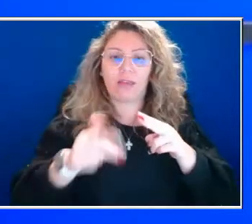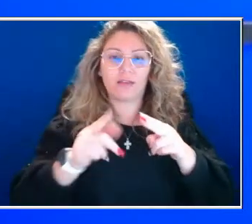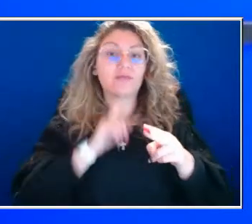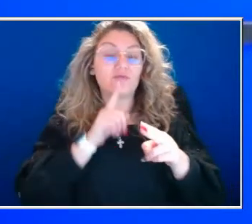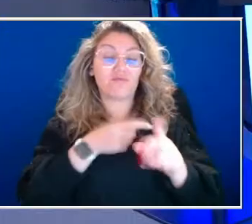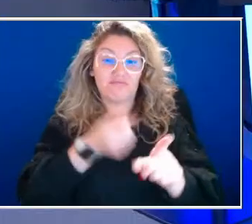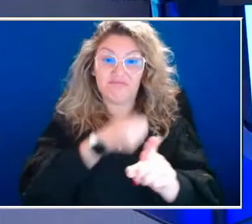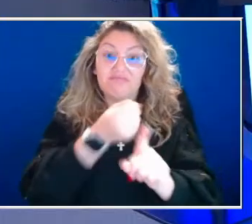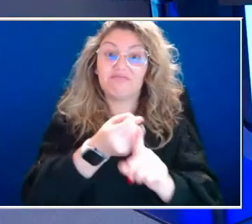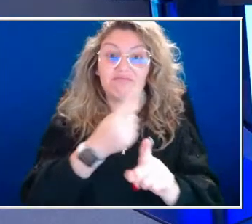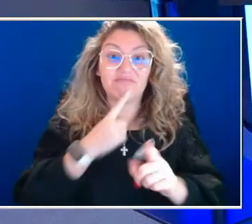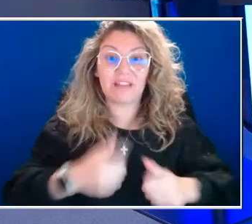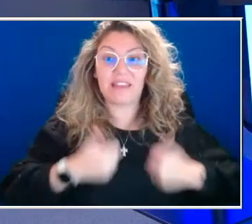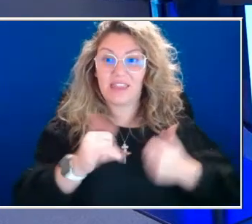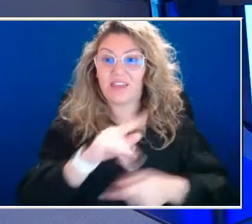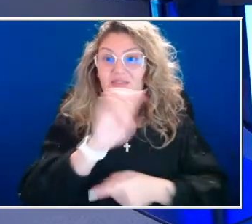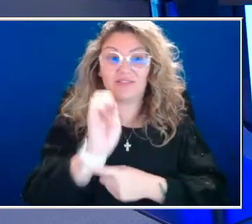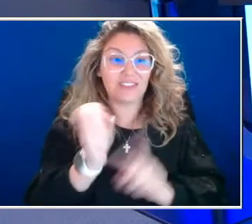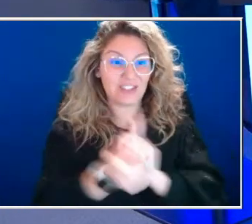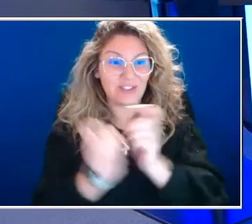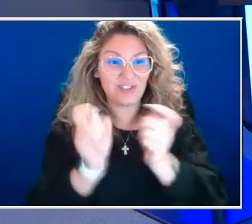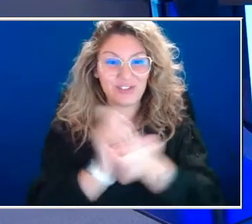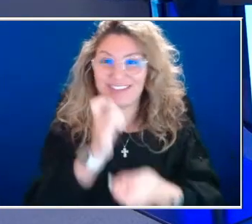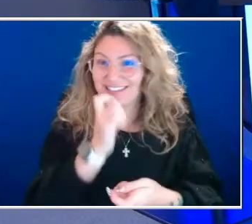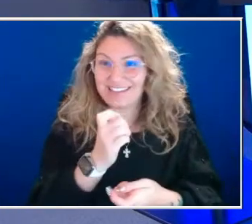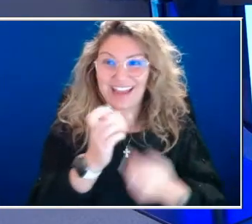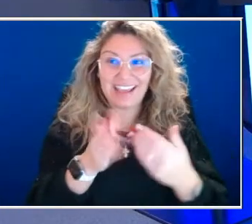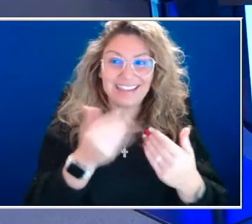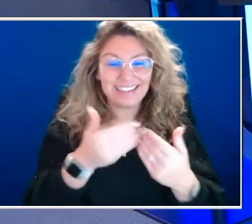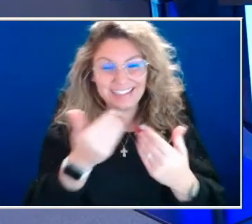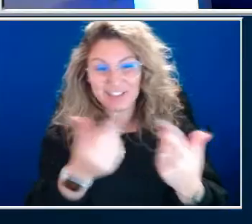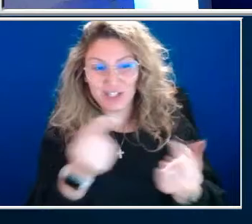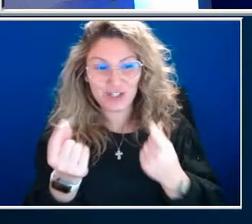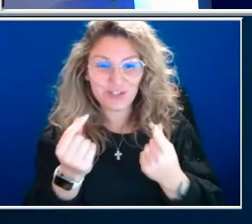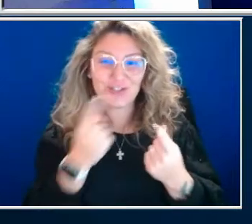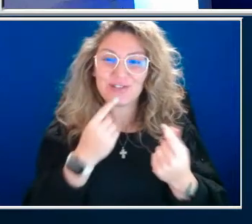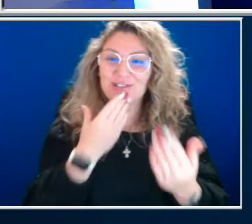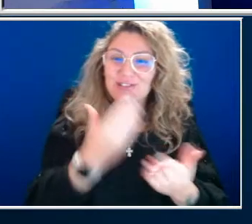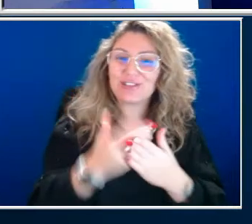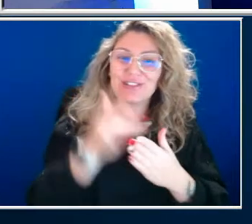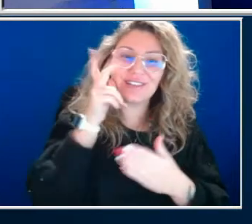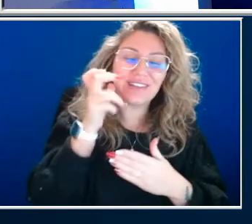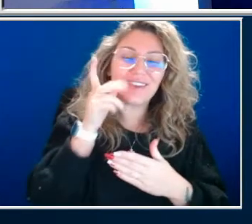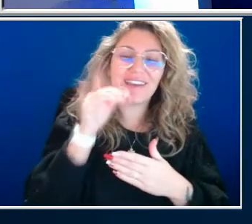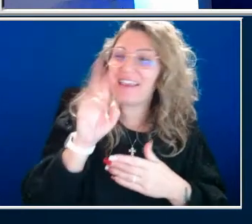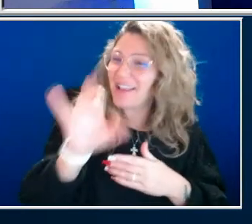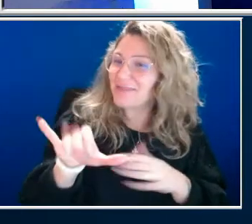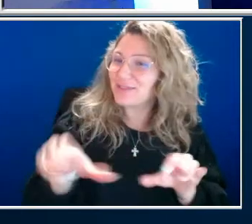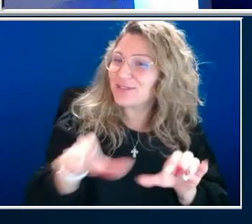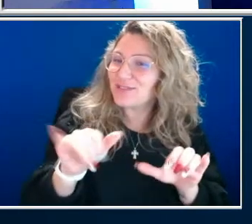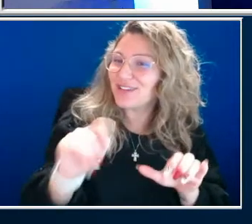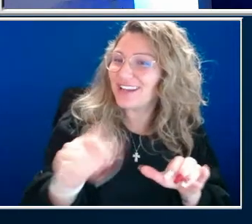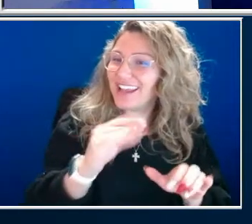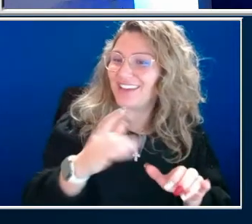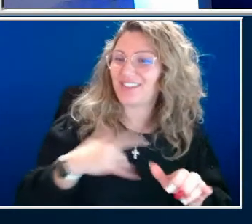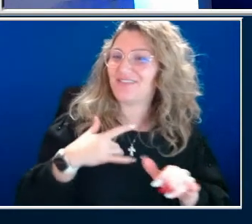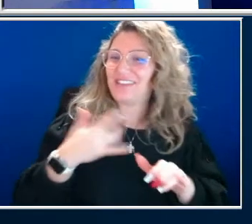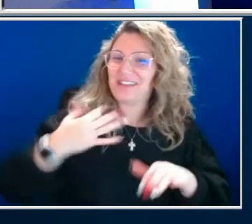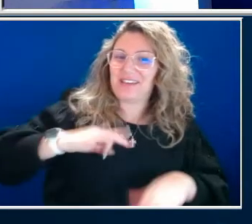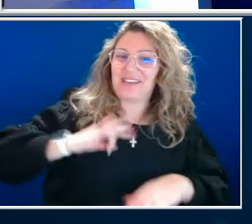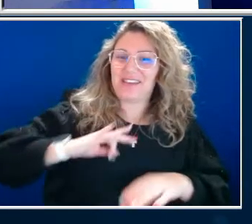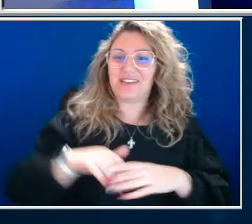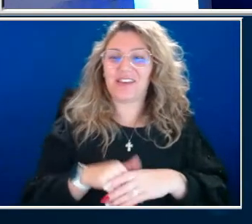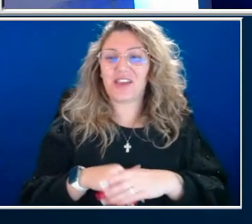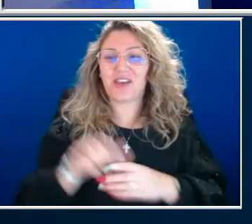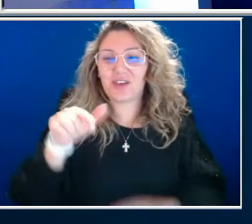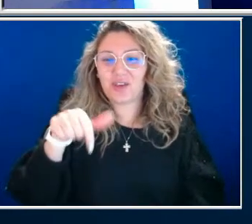change. Not easy to do, but No. it's so good to hear that Amy did it and is feeling it, feeling the benefits. Right. I want to put a QR code up on our